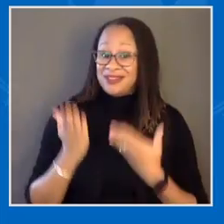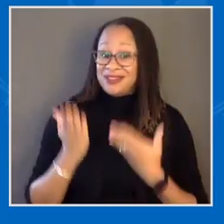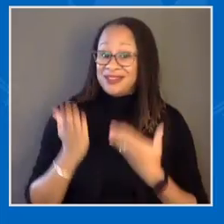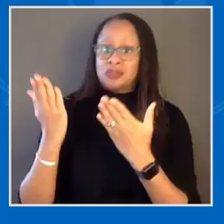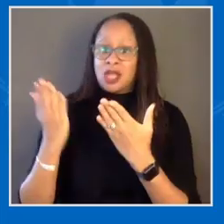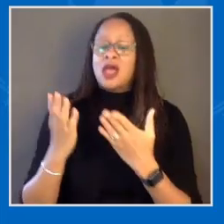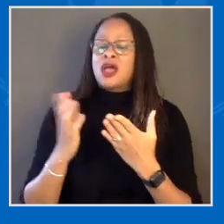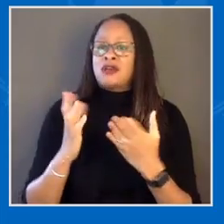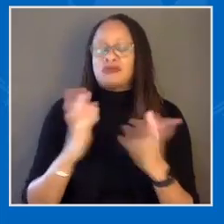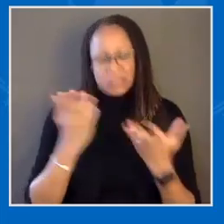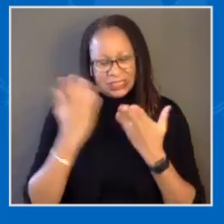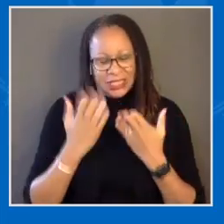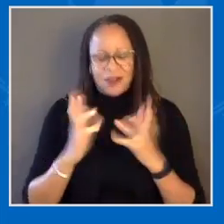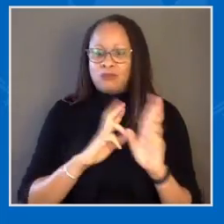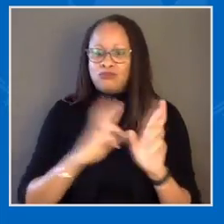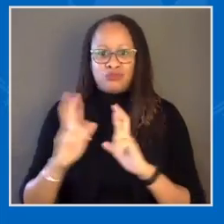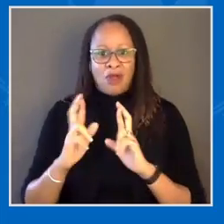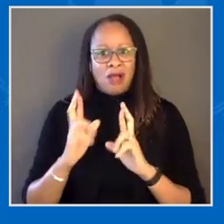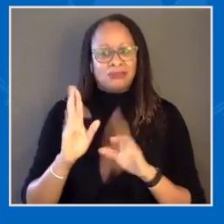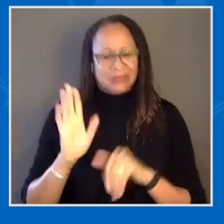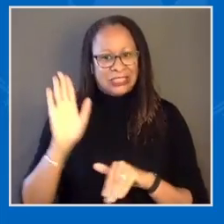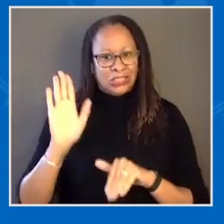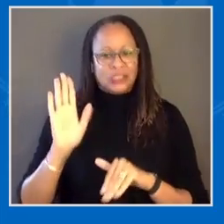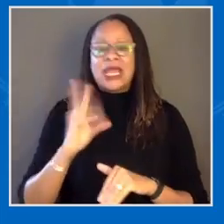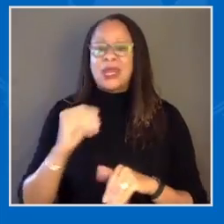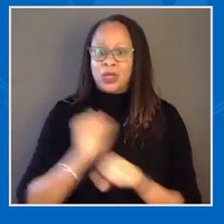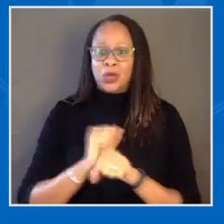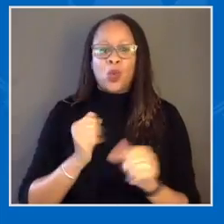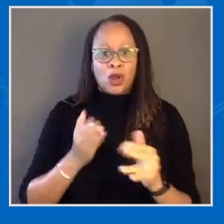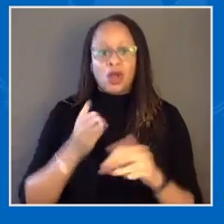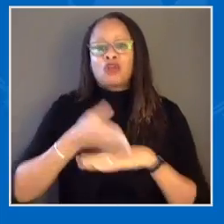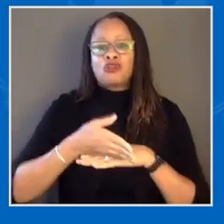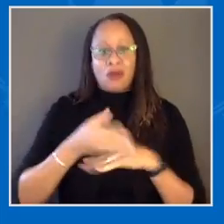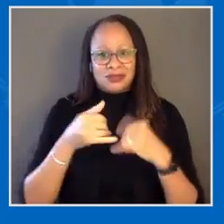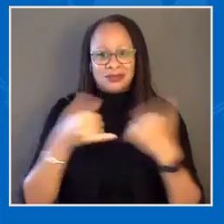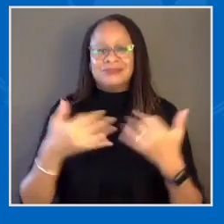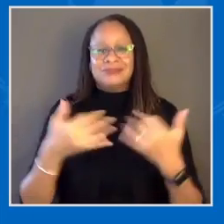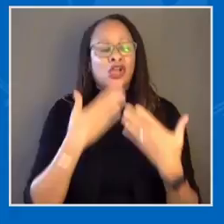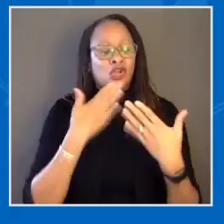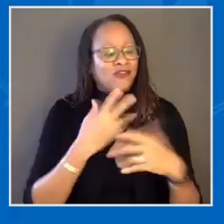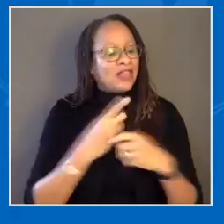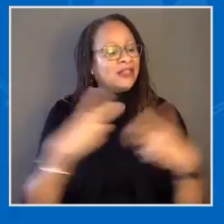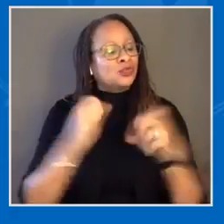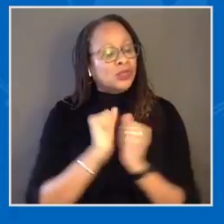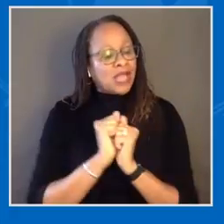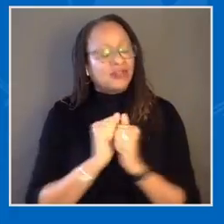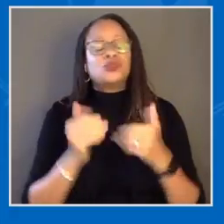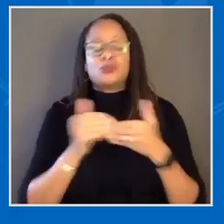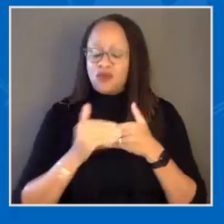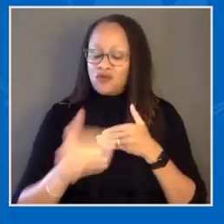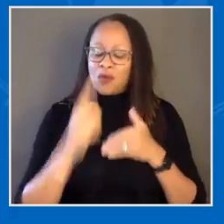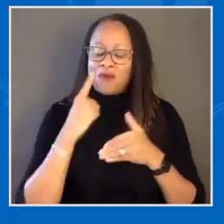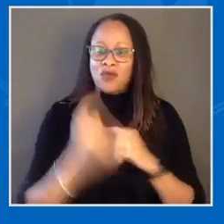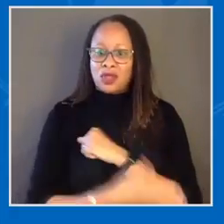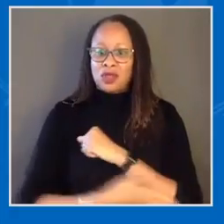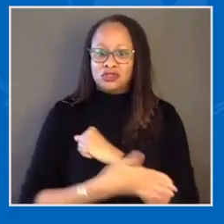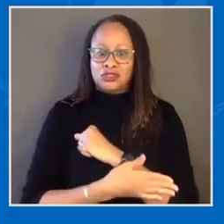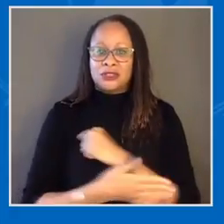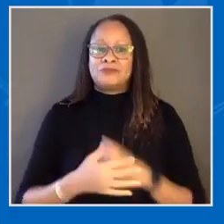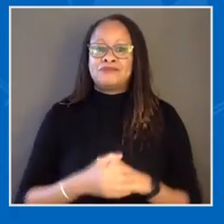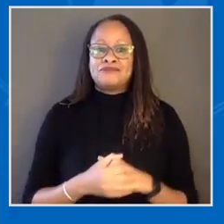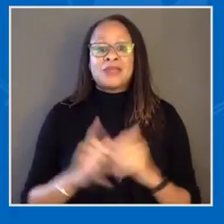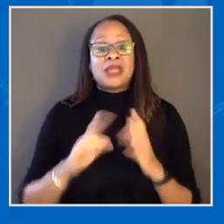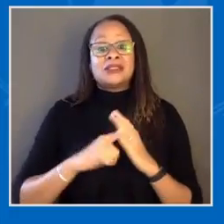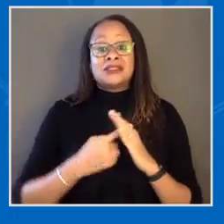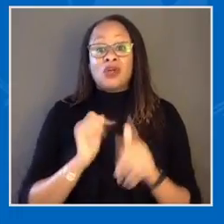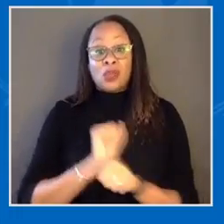prompt hearing and that we can work across the aisle in good faith to move forward for the country. Let's begin that